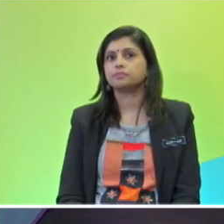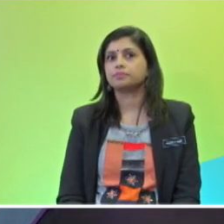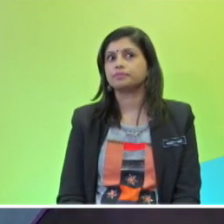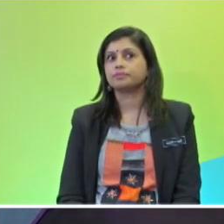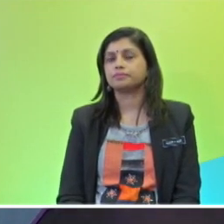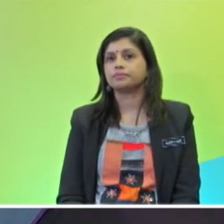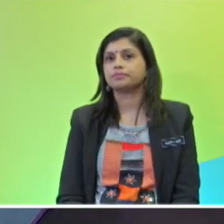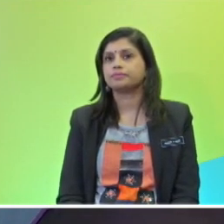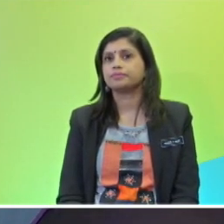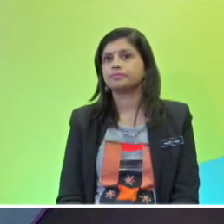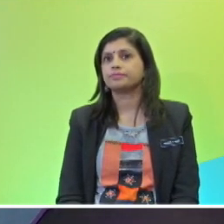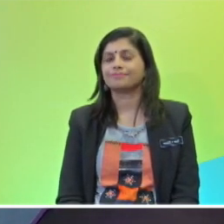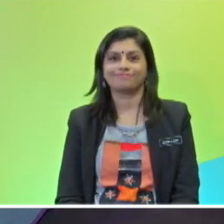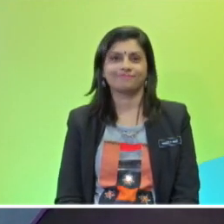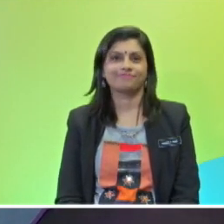Here, 1,